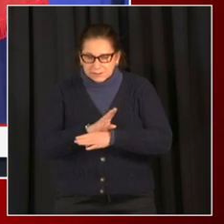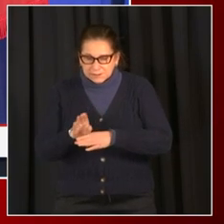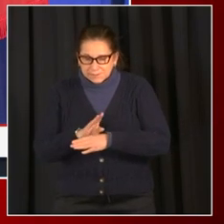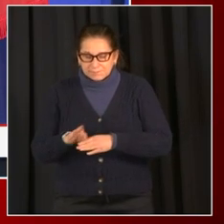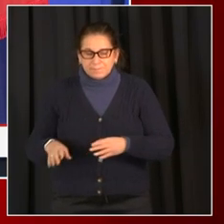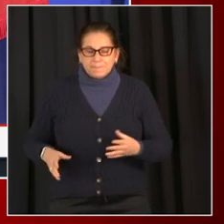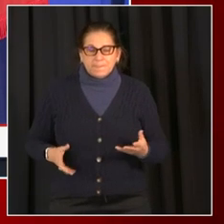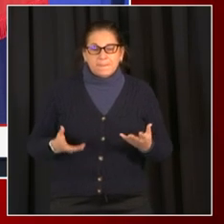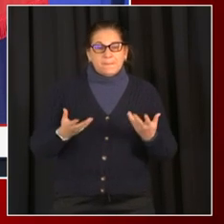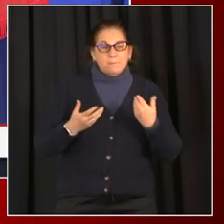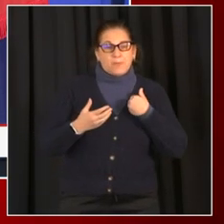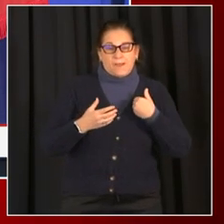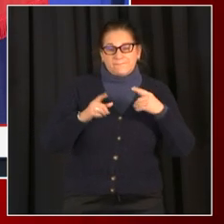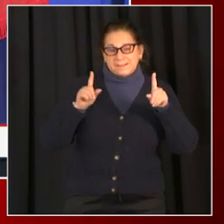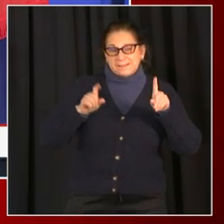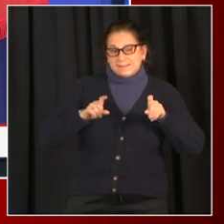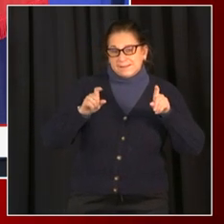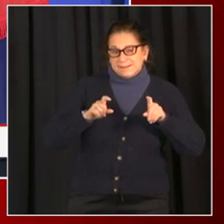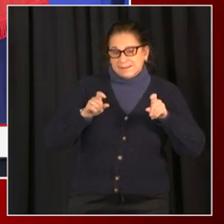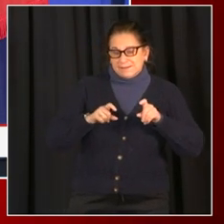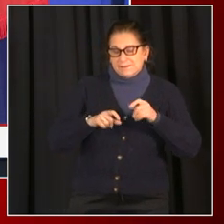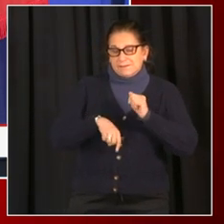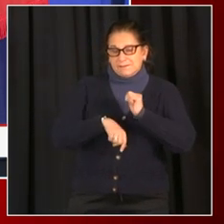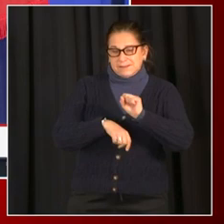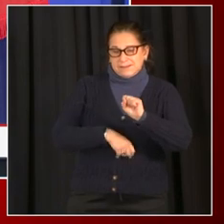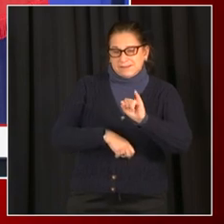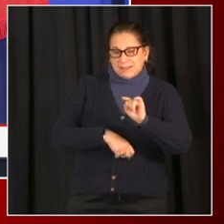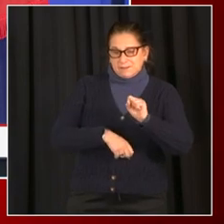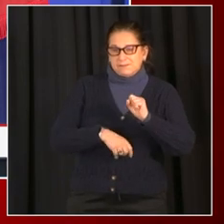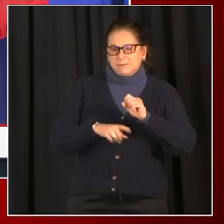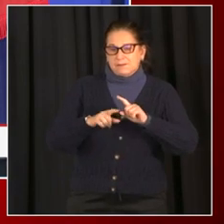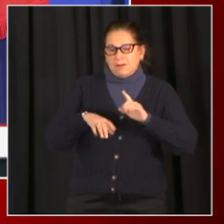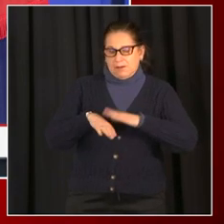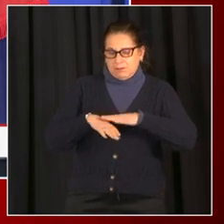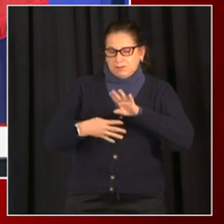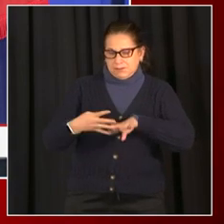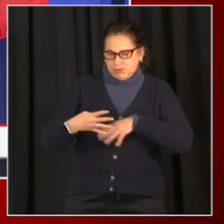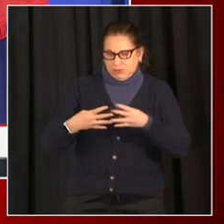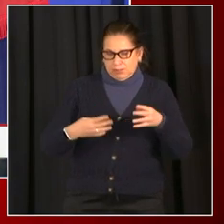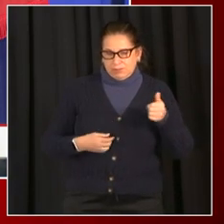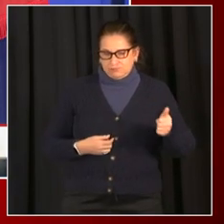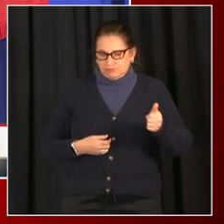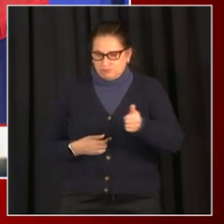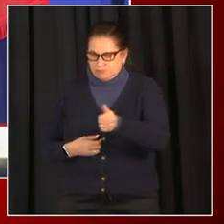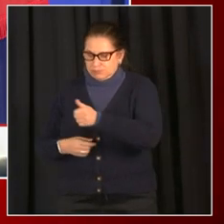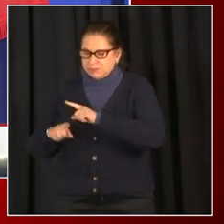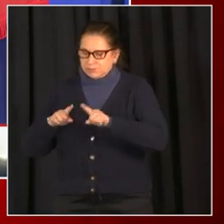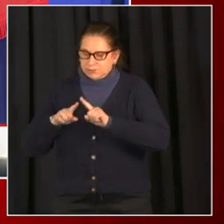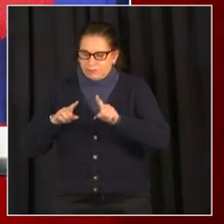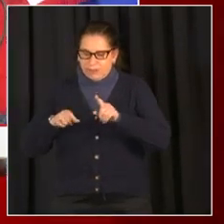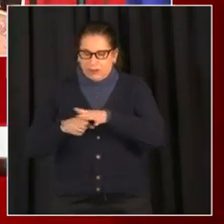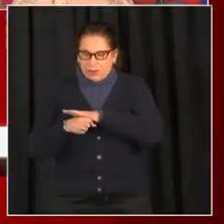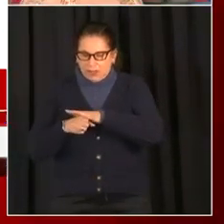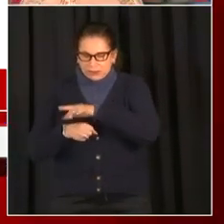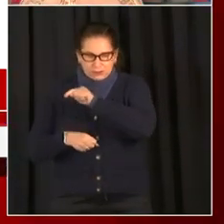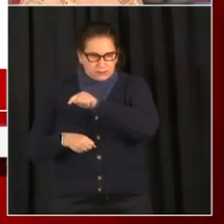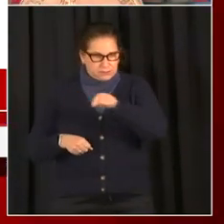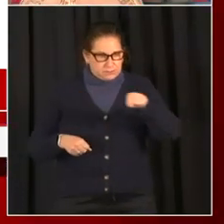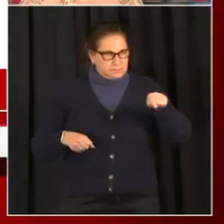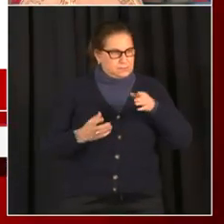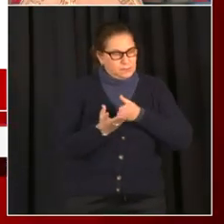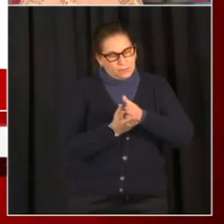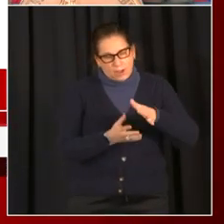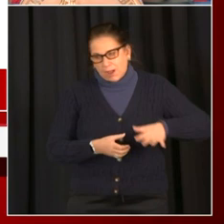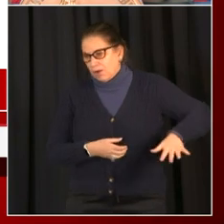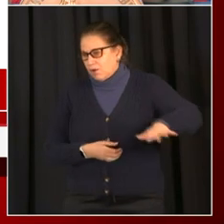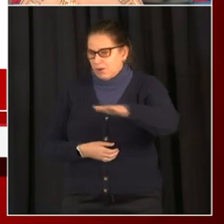testing schedule for this week. So please notice the various locations around the district where